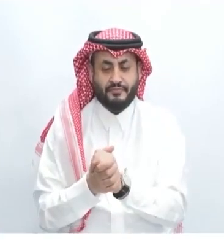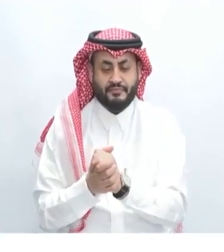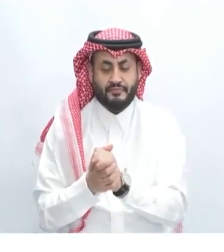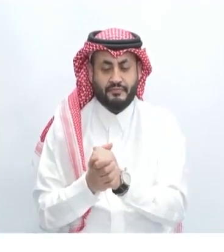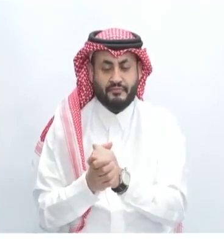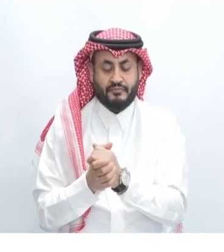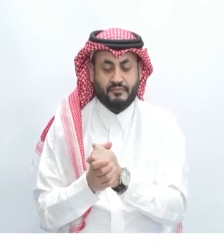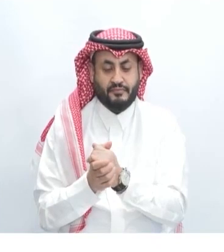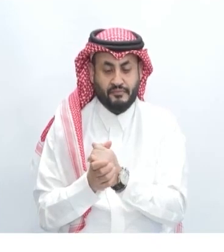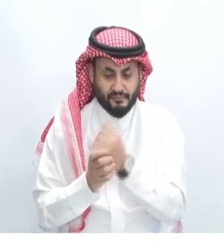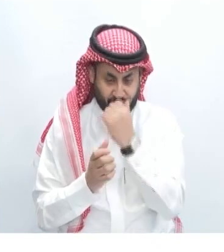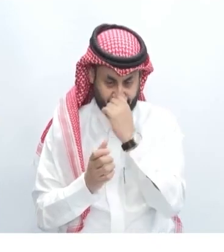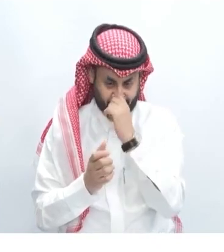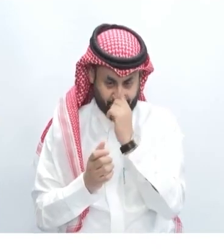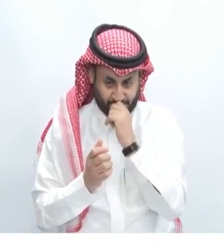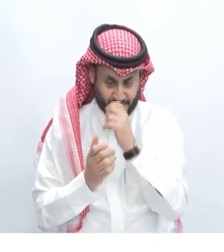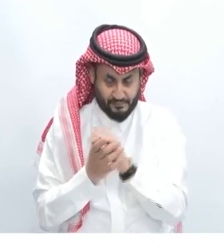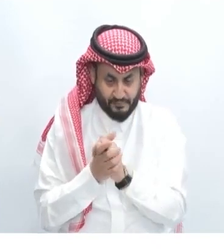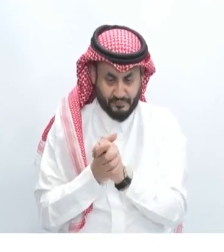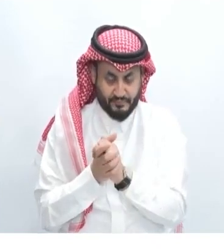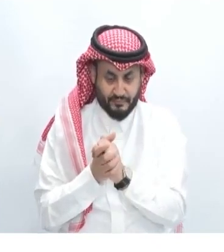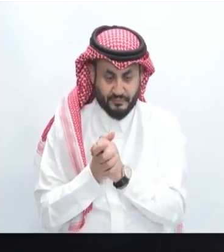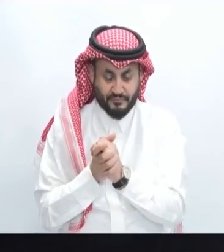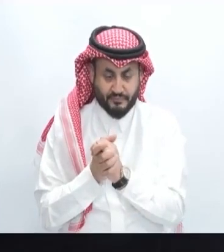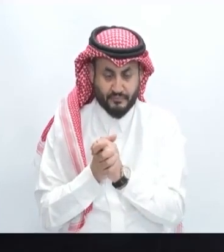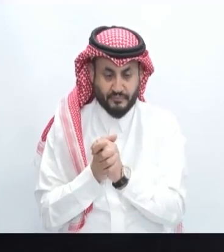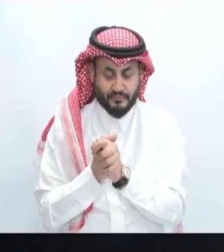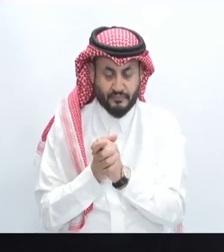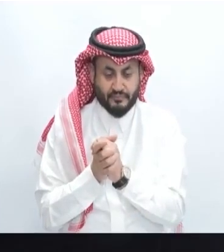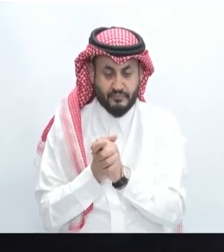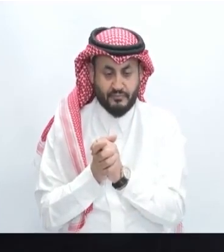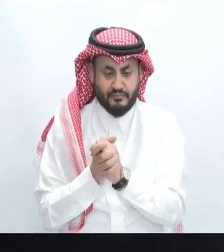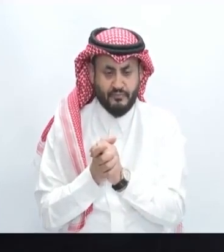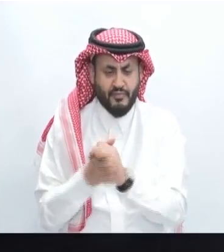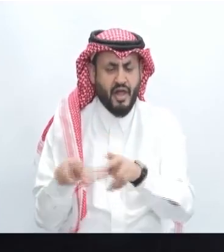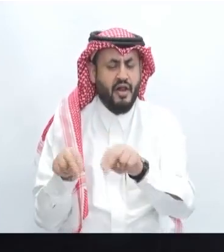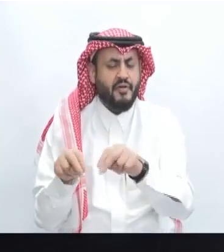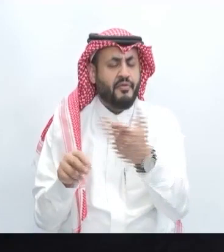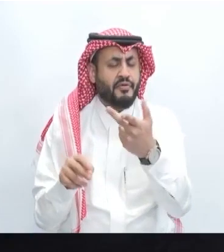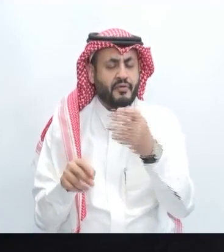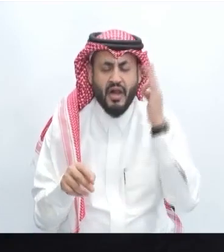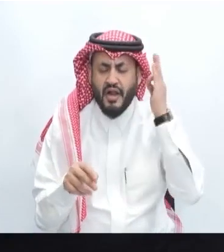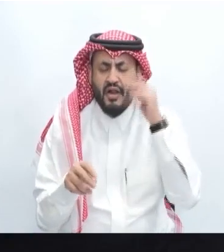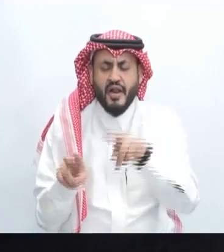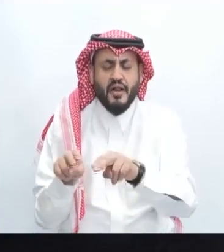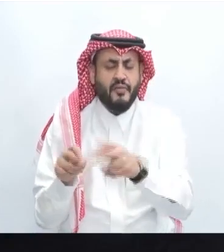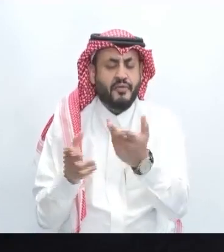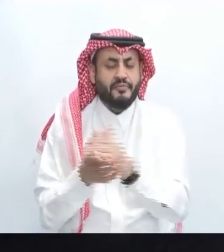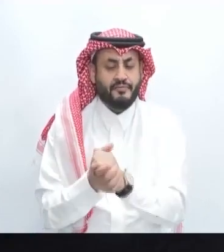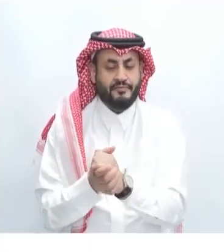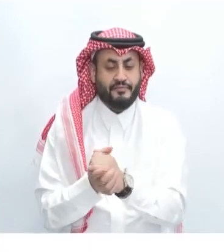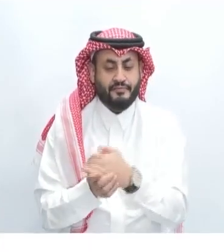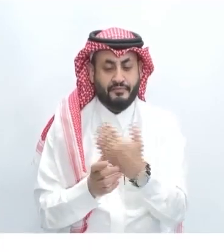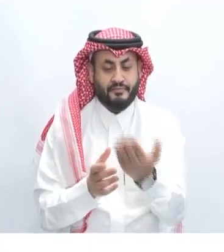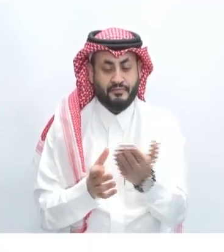listen and we to these sounds, and we start the question by, what animal is this? So after this,